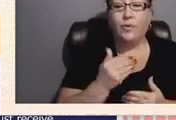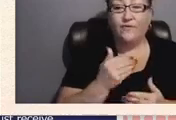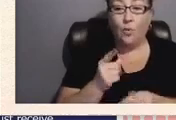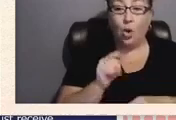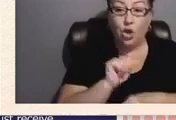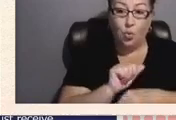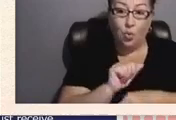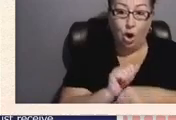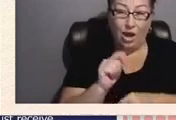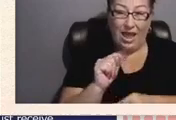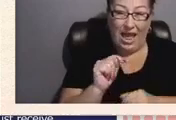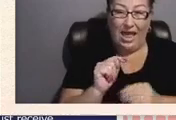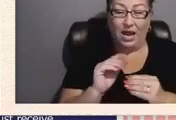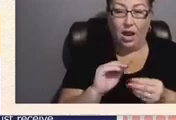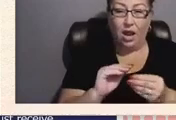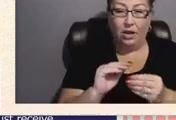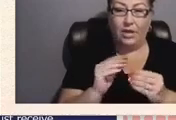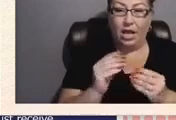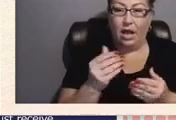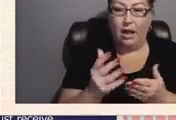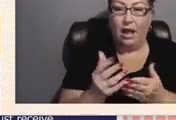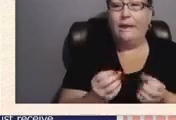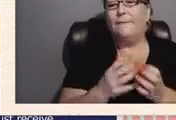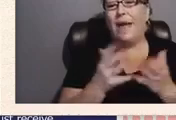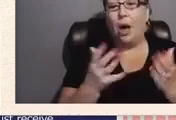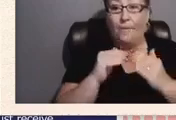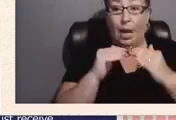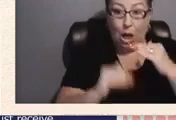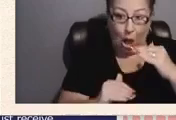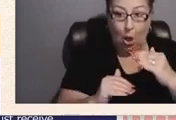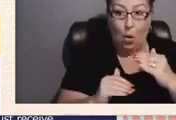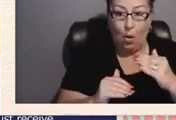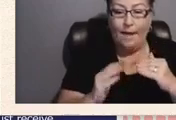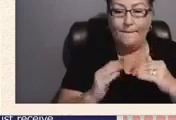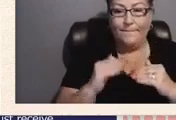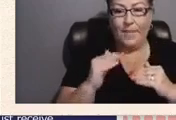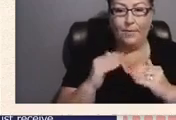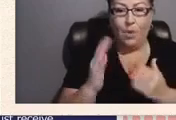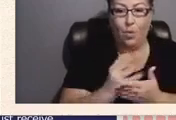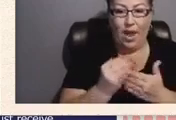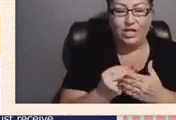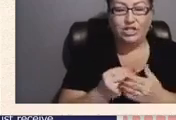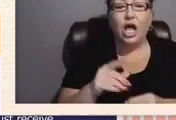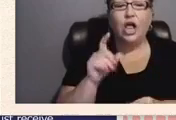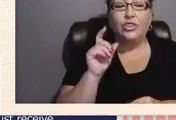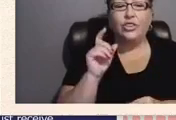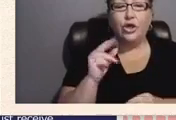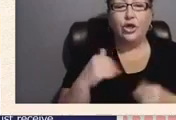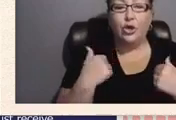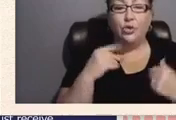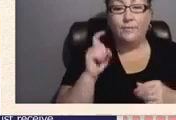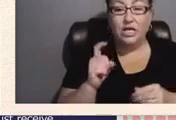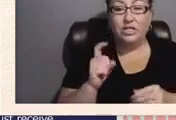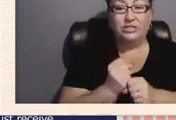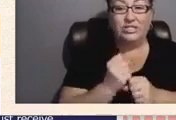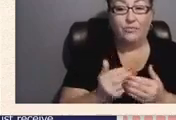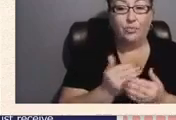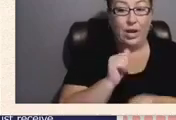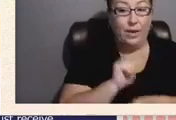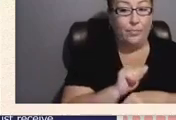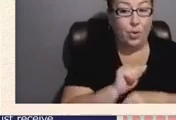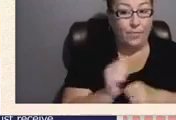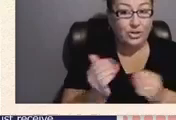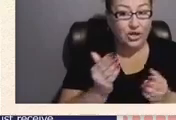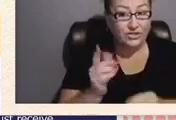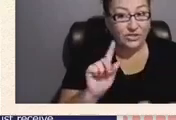rate below minimum wage, the youth with a disability must receive pre-employment transition services first,